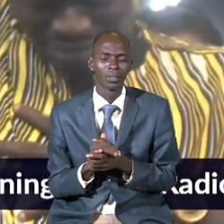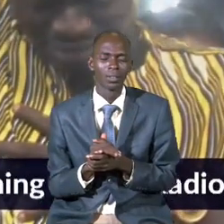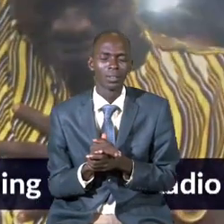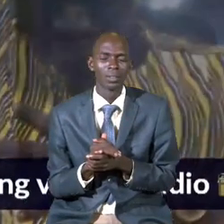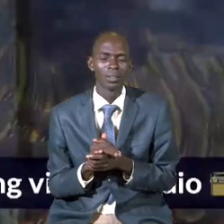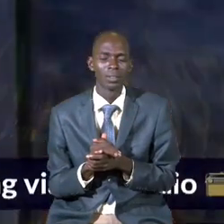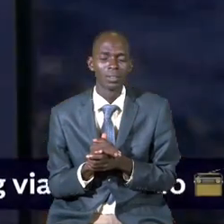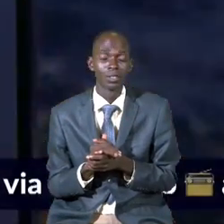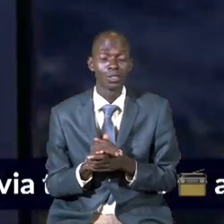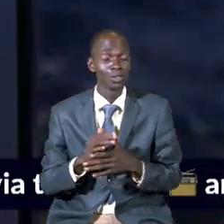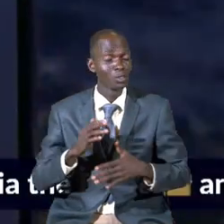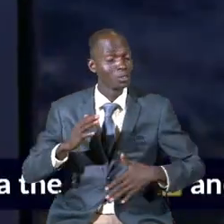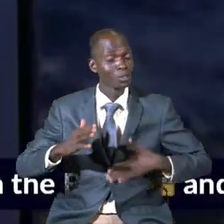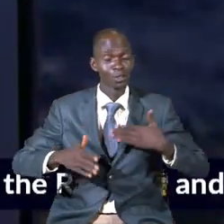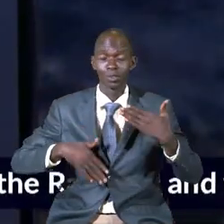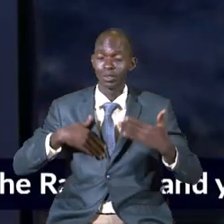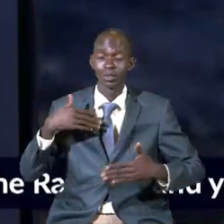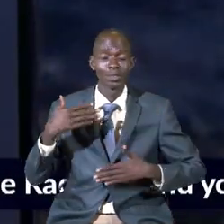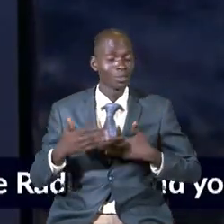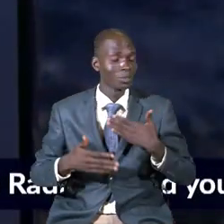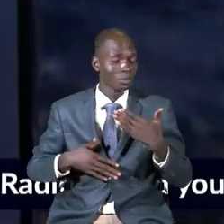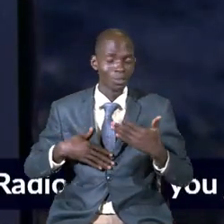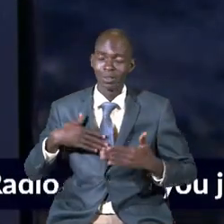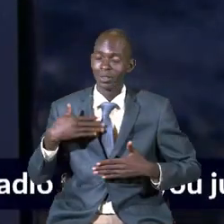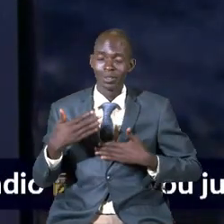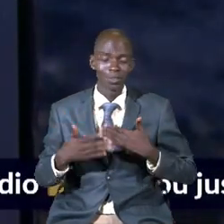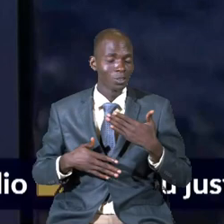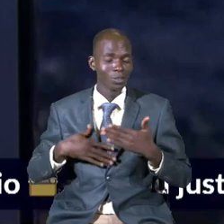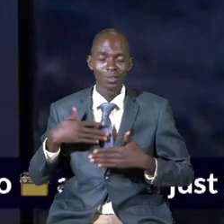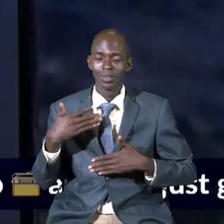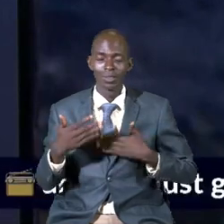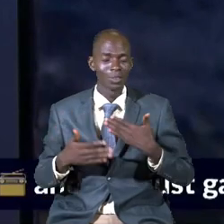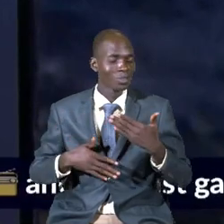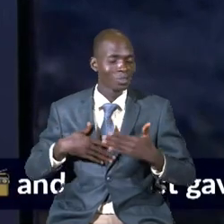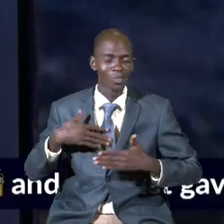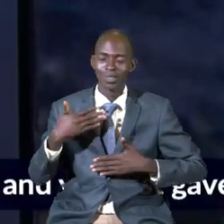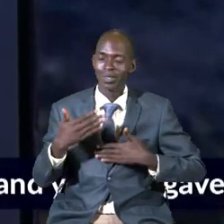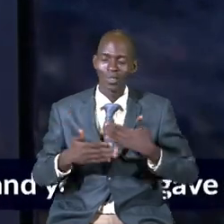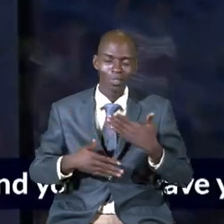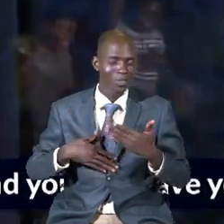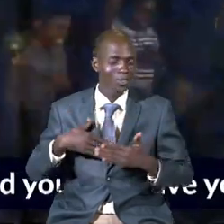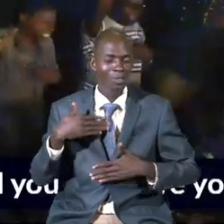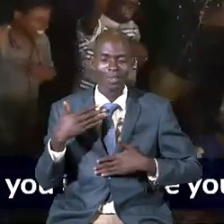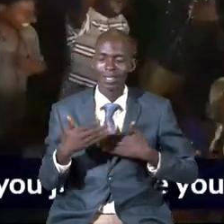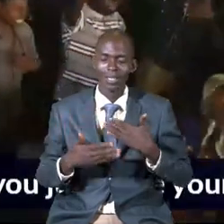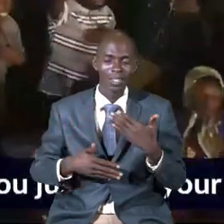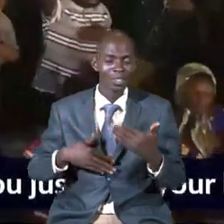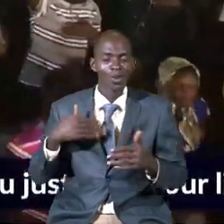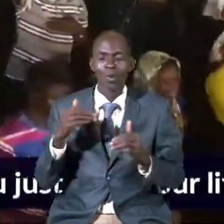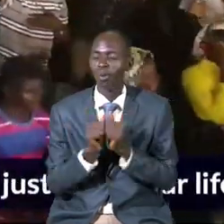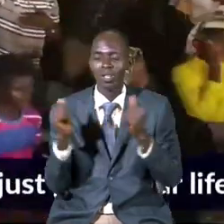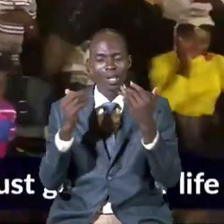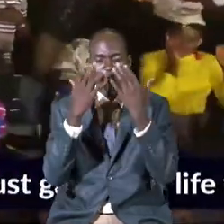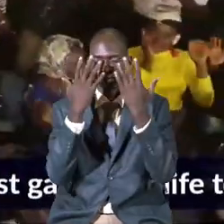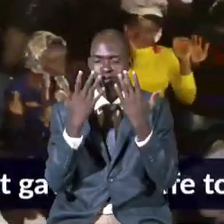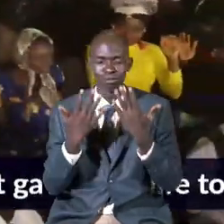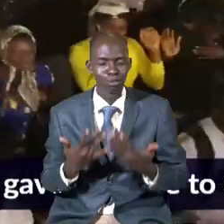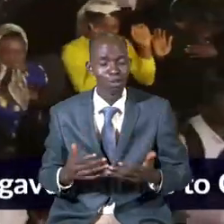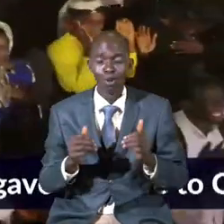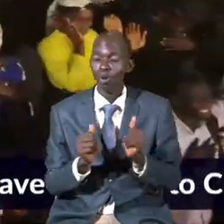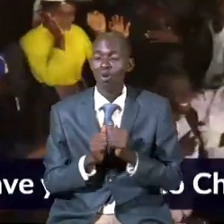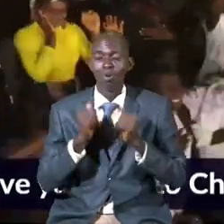joy gladness happiness without sorrow without